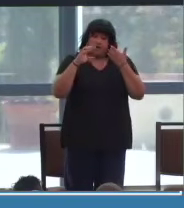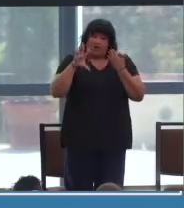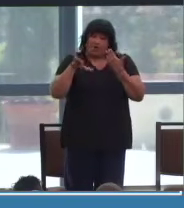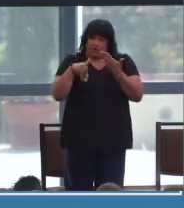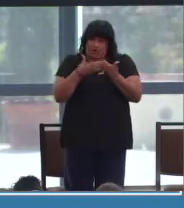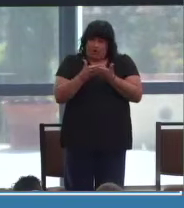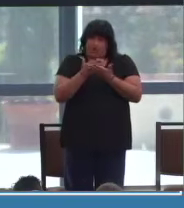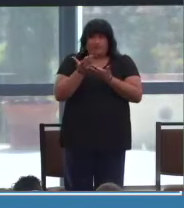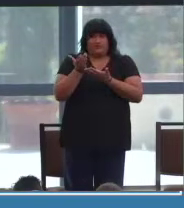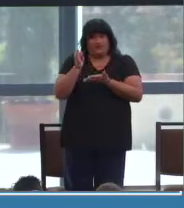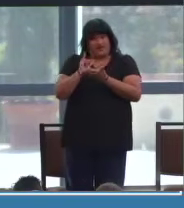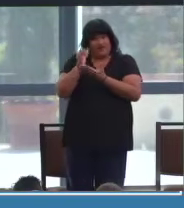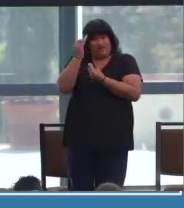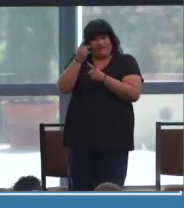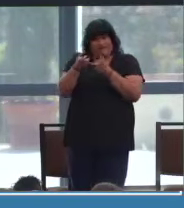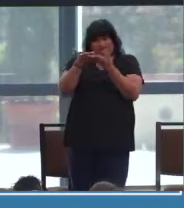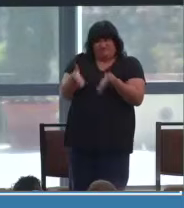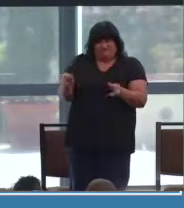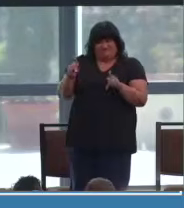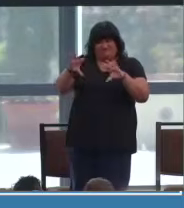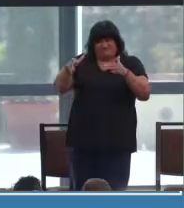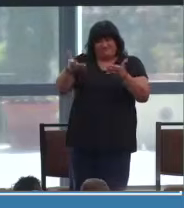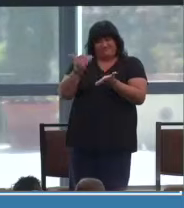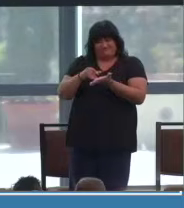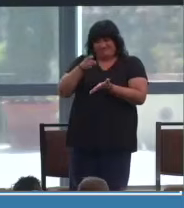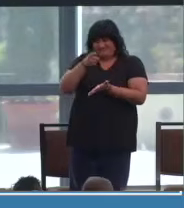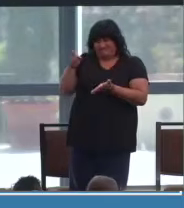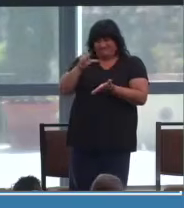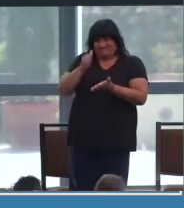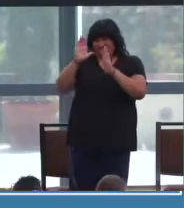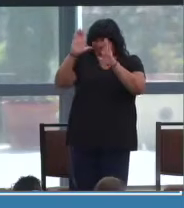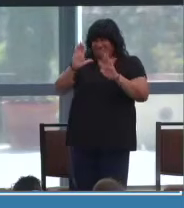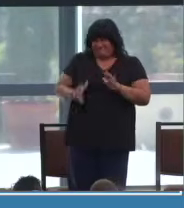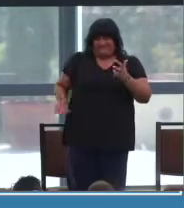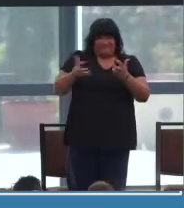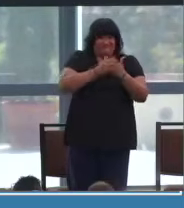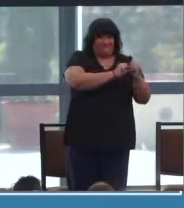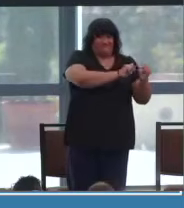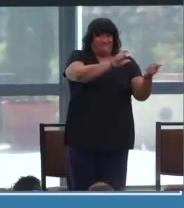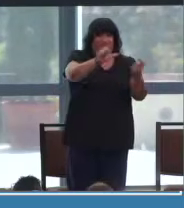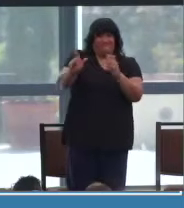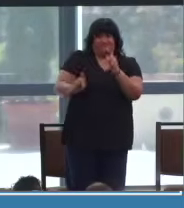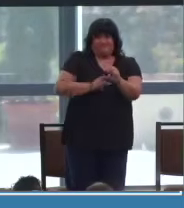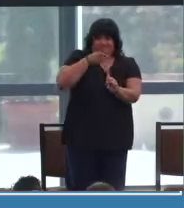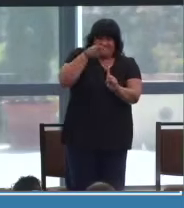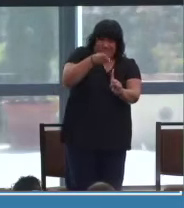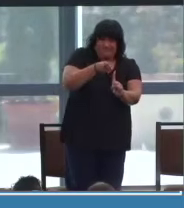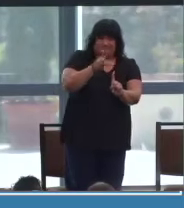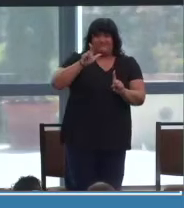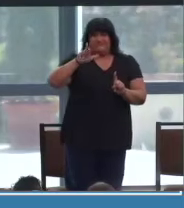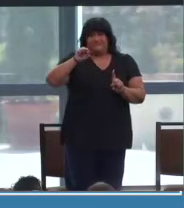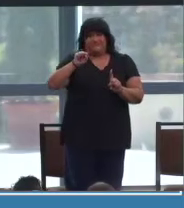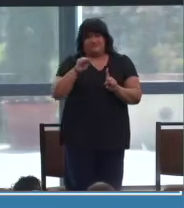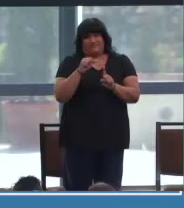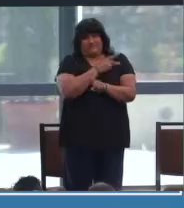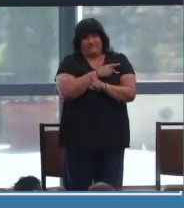general population, and it's not even that great of data for that population, for everybody, let alone lupus patients. But the best